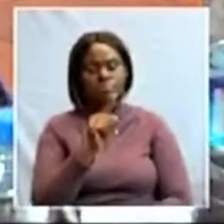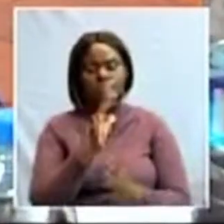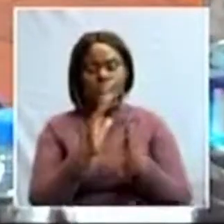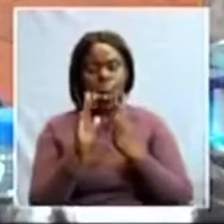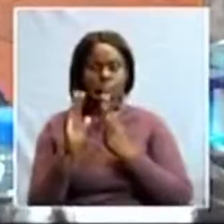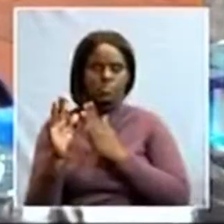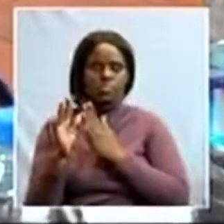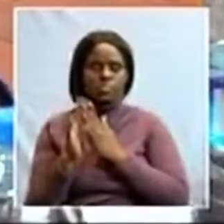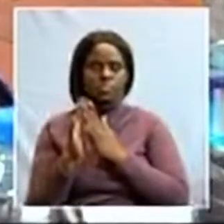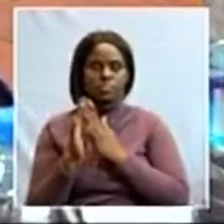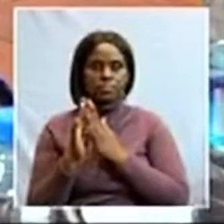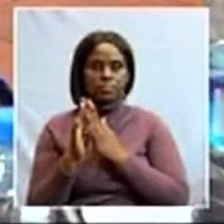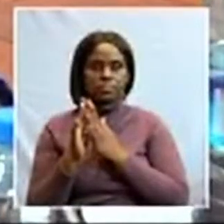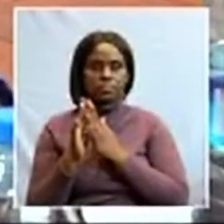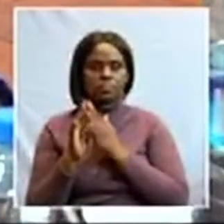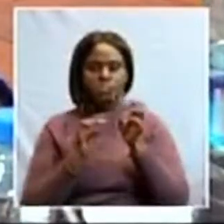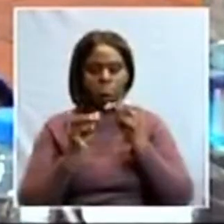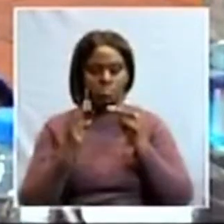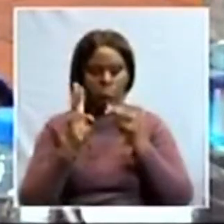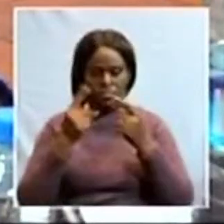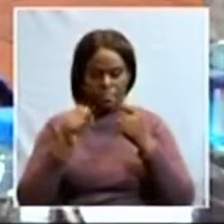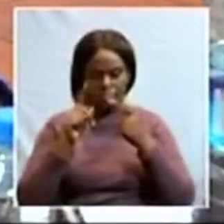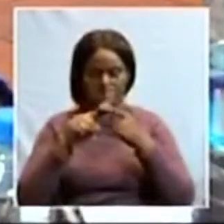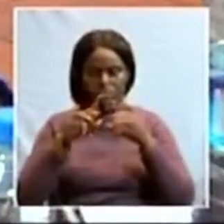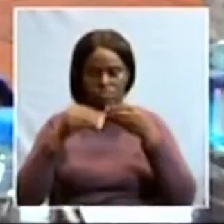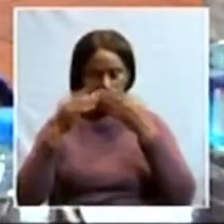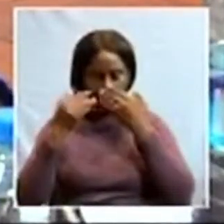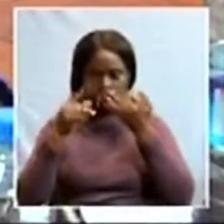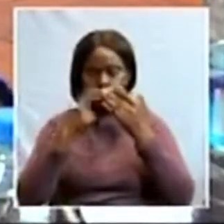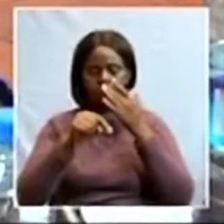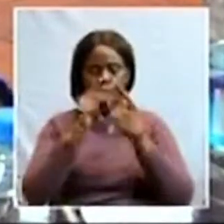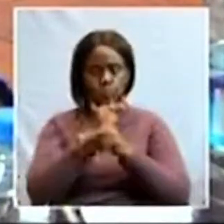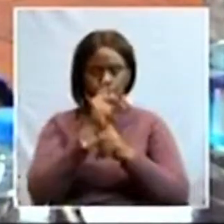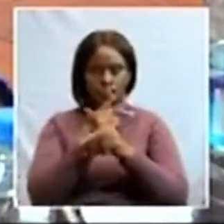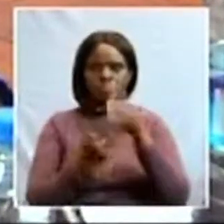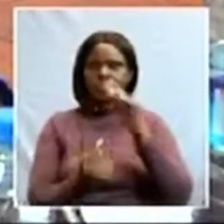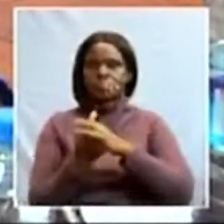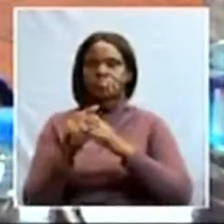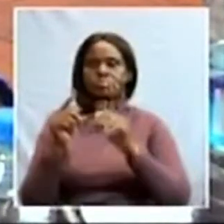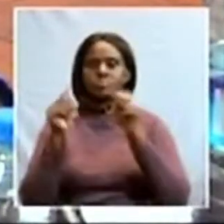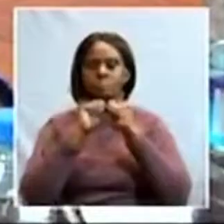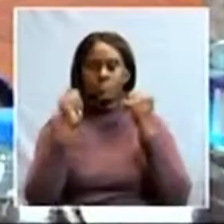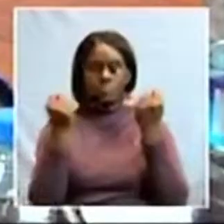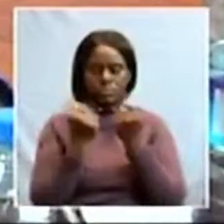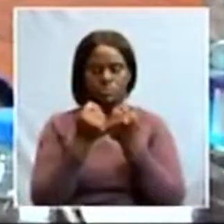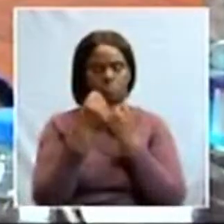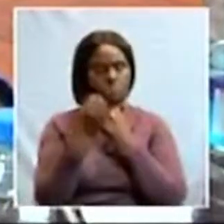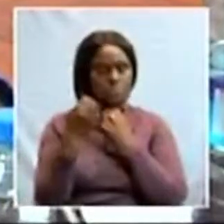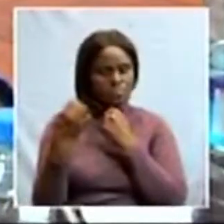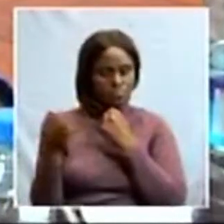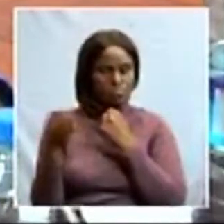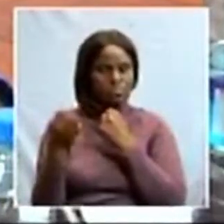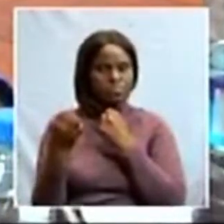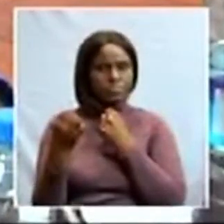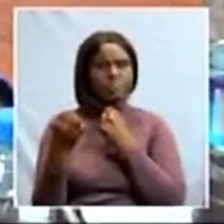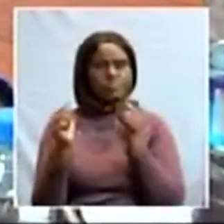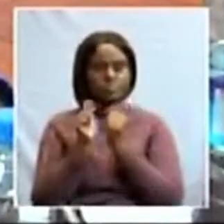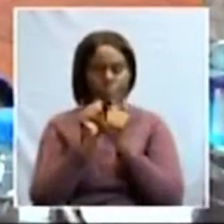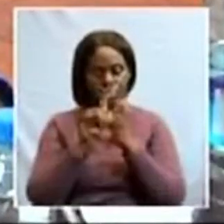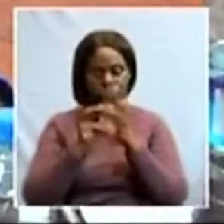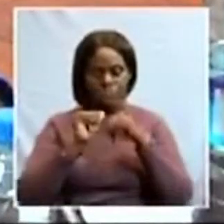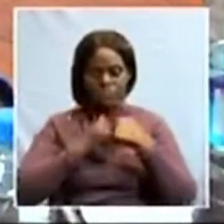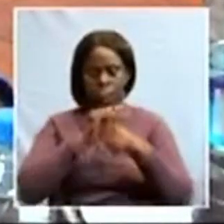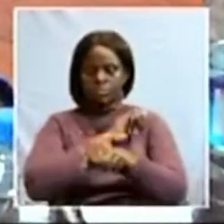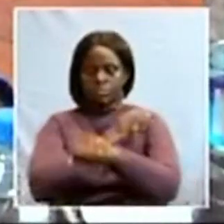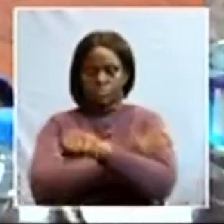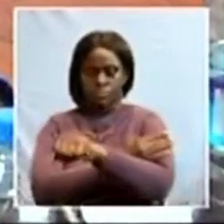Remedial measures. Management will endeavor to provide and maintain emergency rescue equipment which are within our